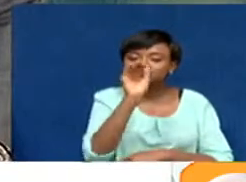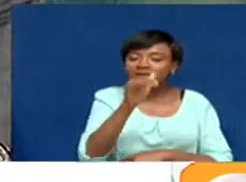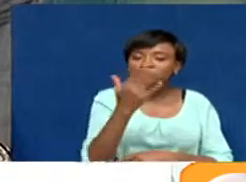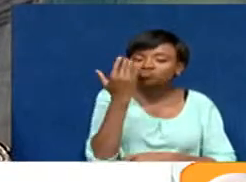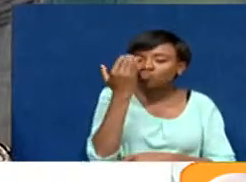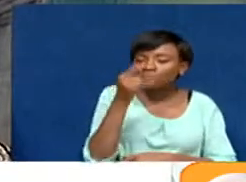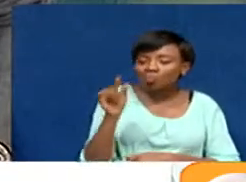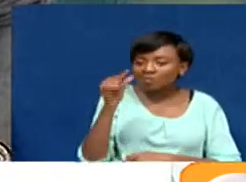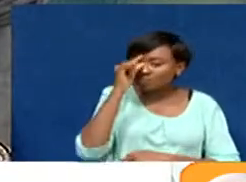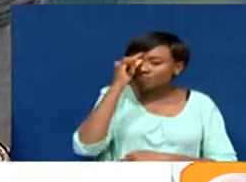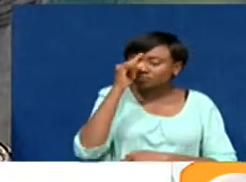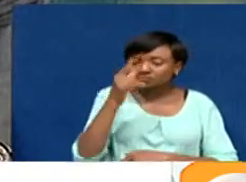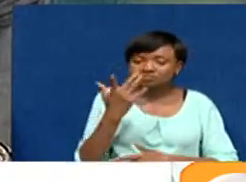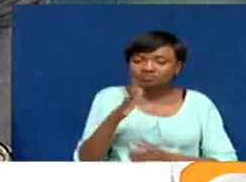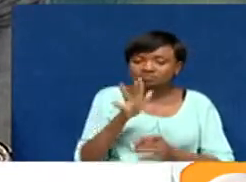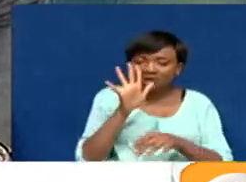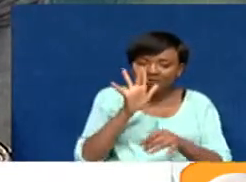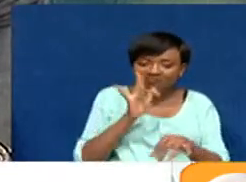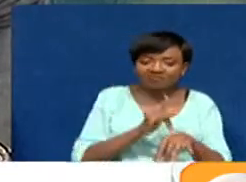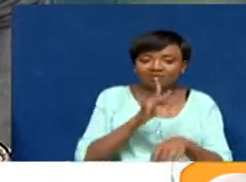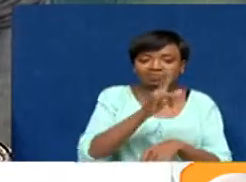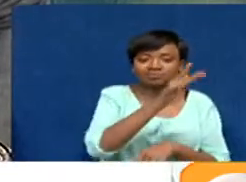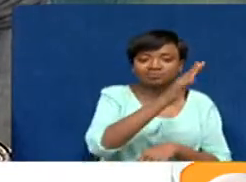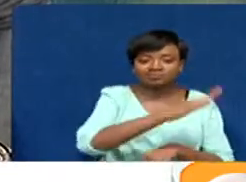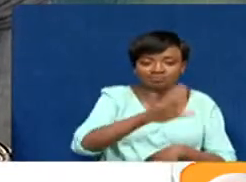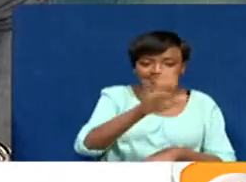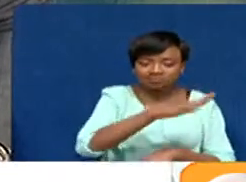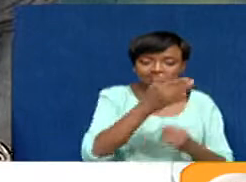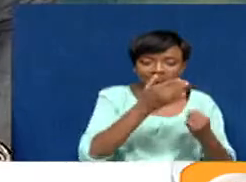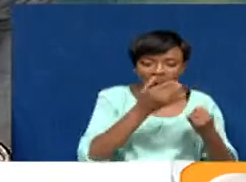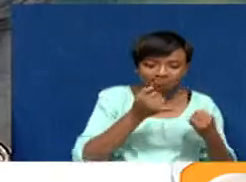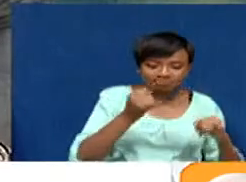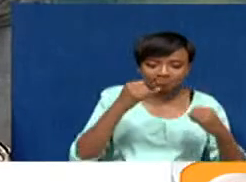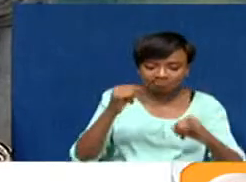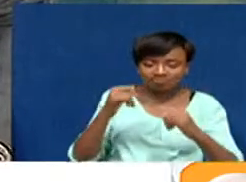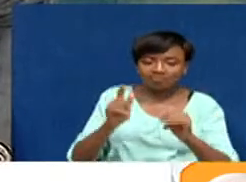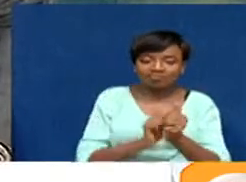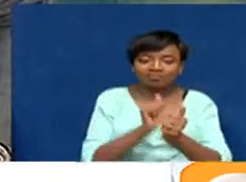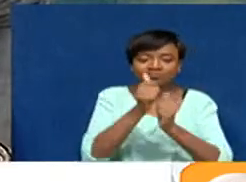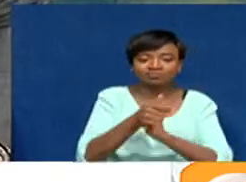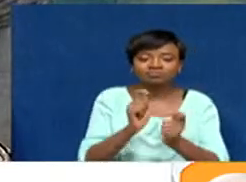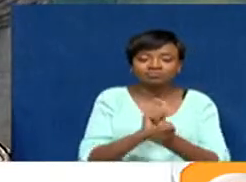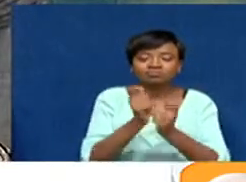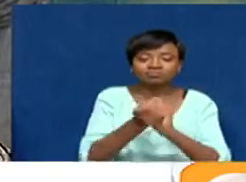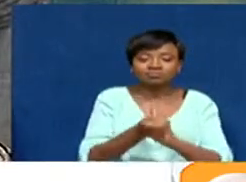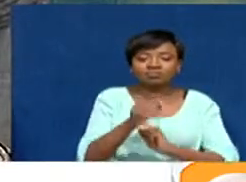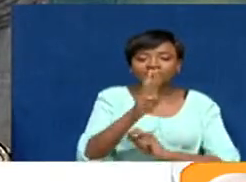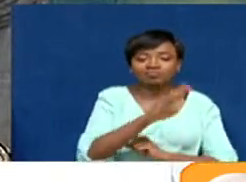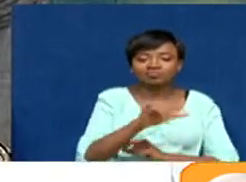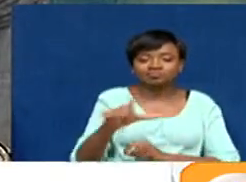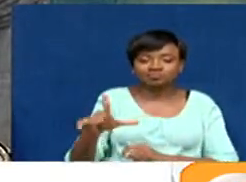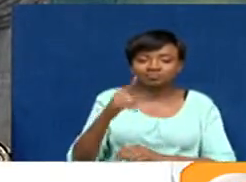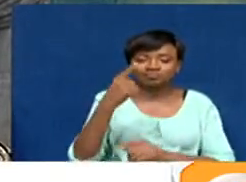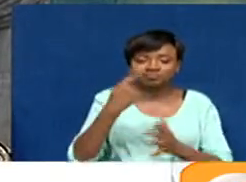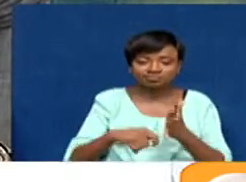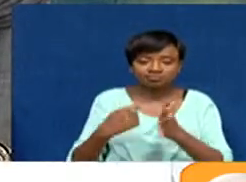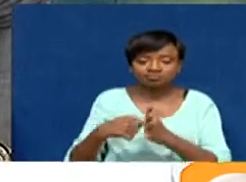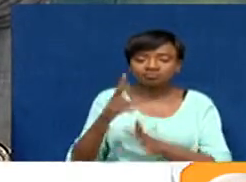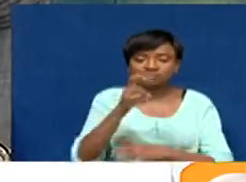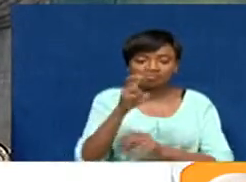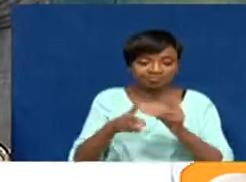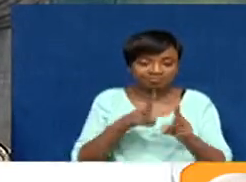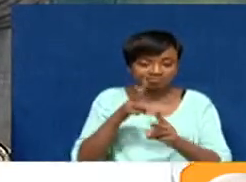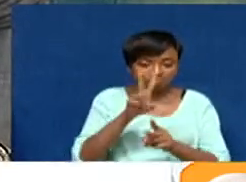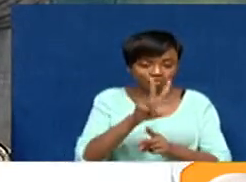the government frustrated Parliament's attempt to pass the Petroleum Taxes and Levies Amendment Bill 2021? Is that also for Kenyans to